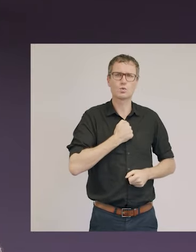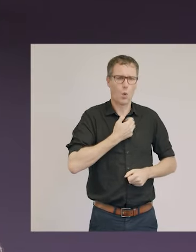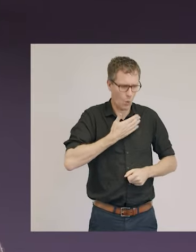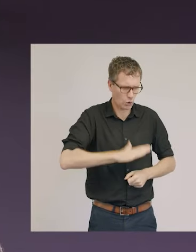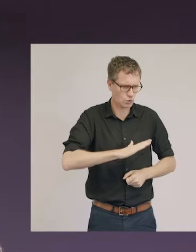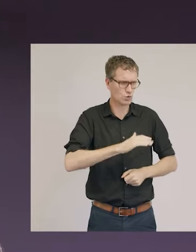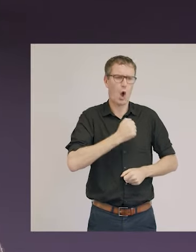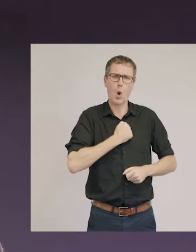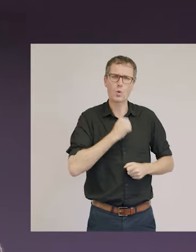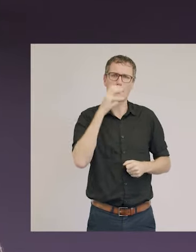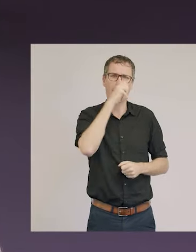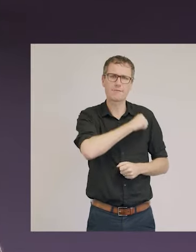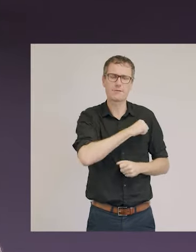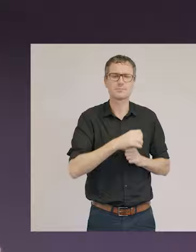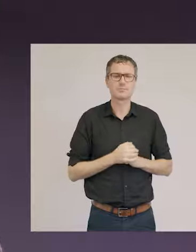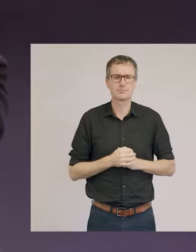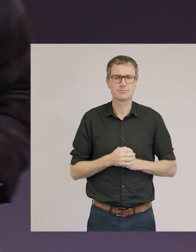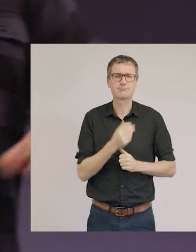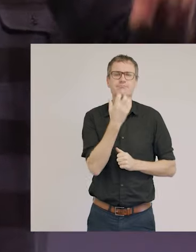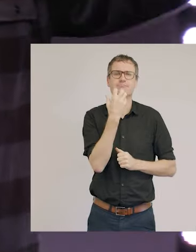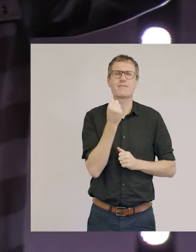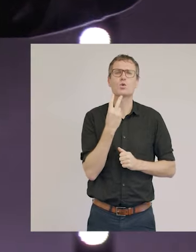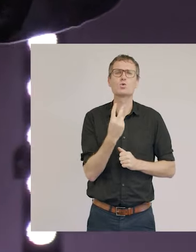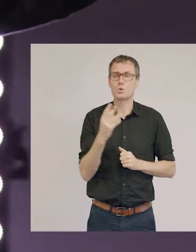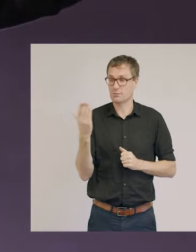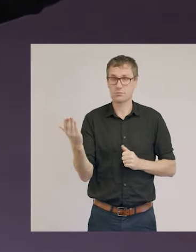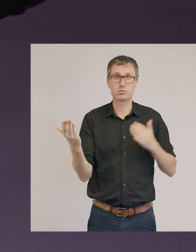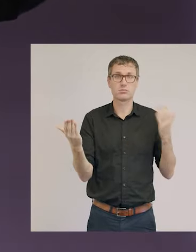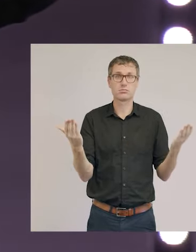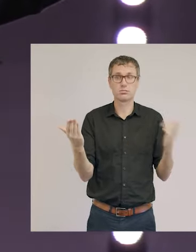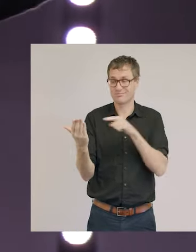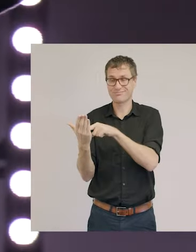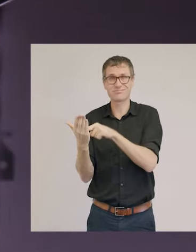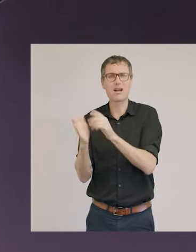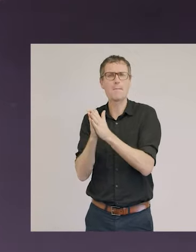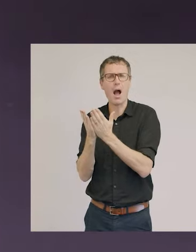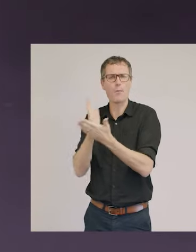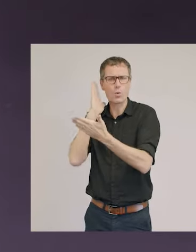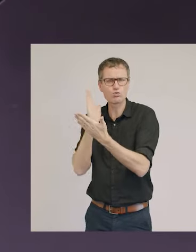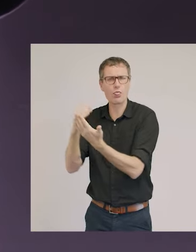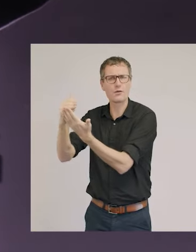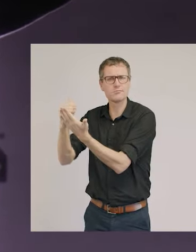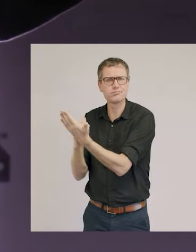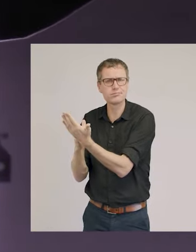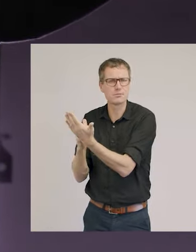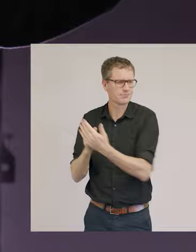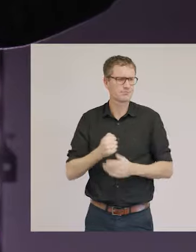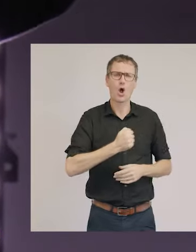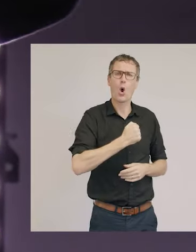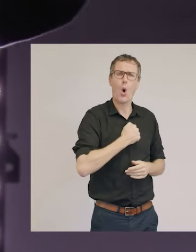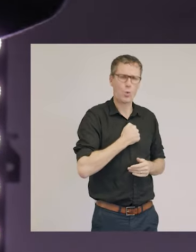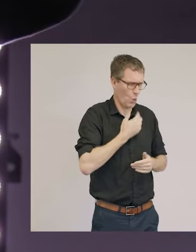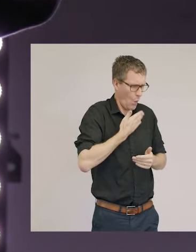own desires. You see, there are two things. There's biblical truth and there's our own desires, and they